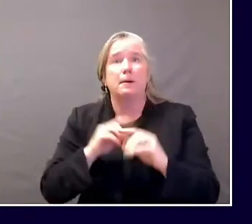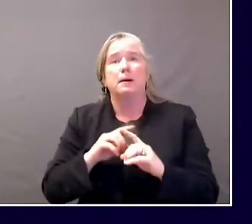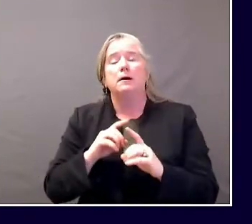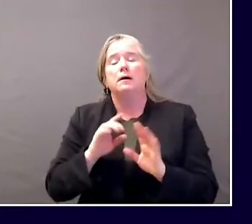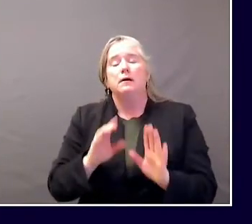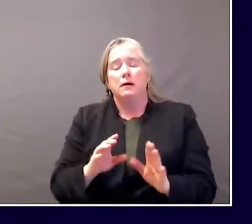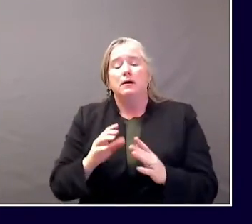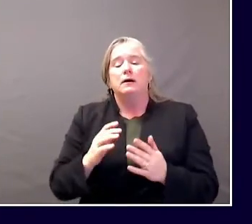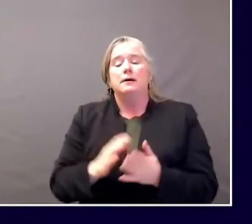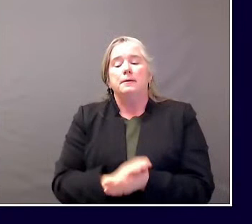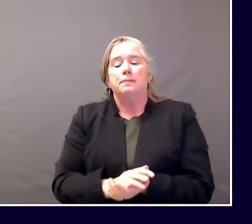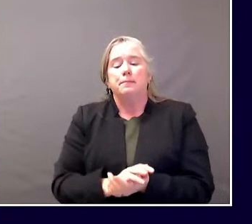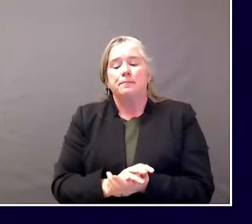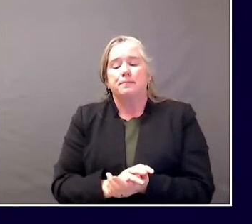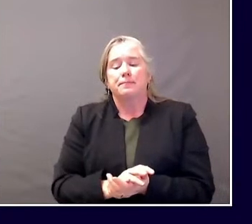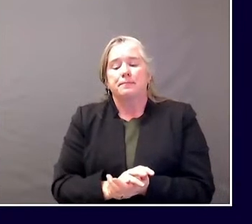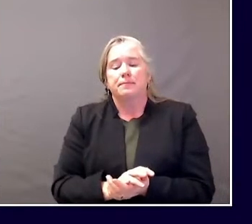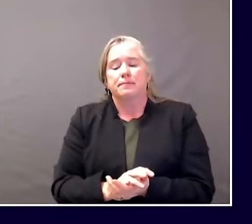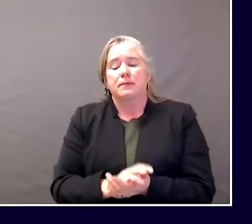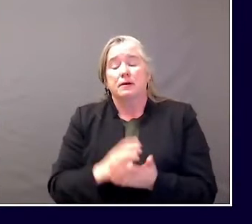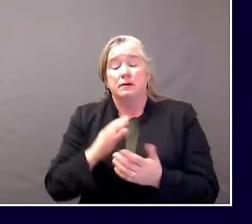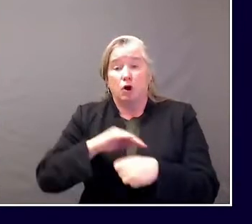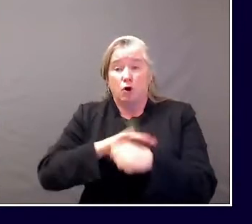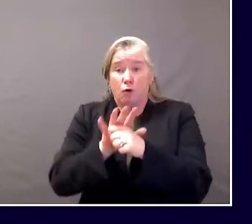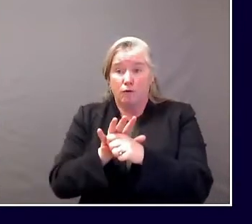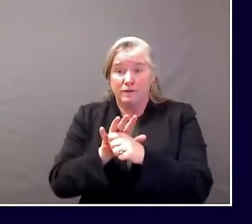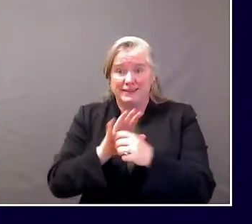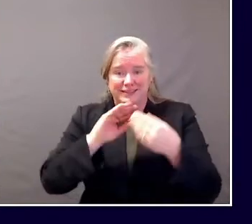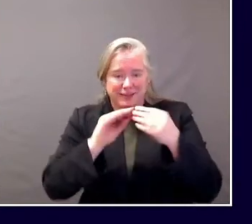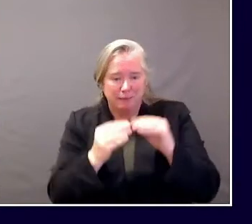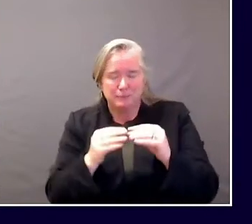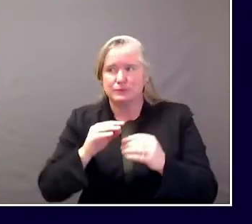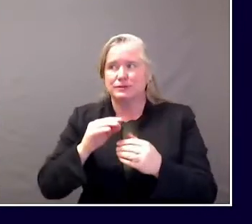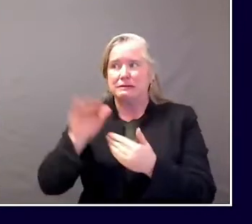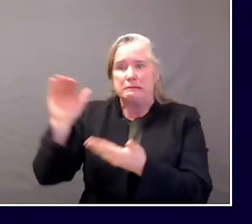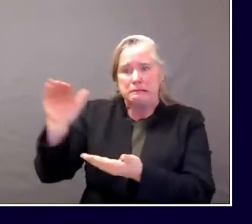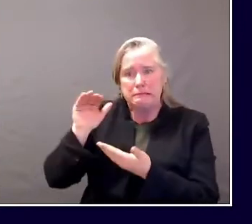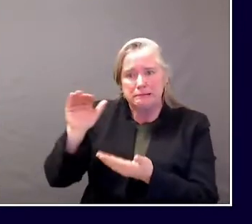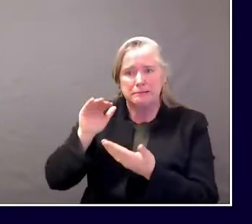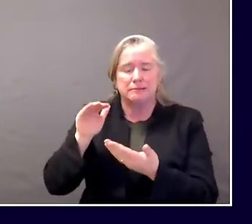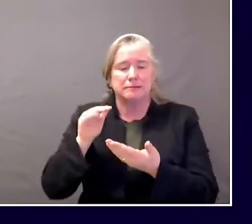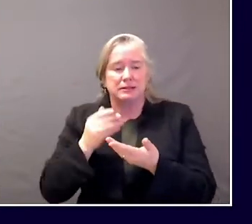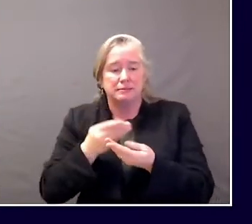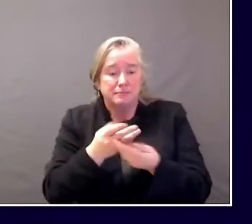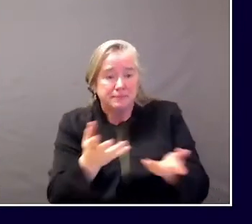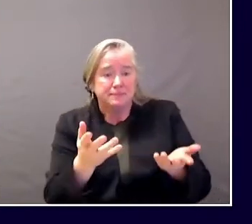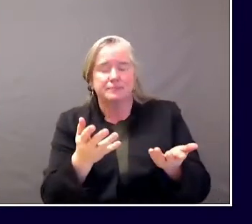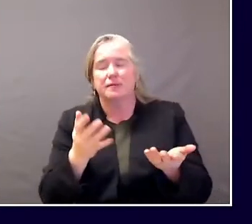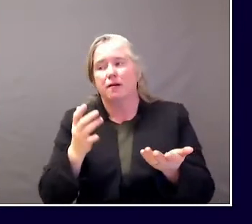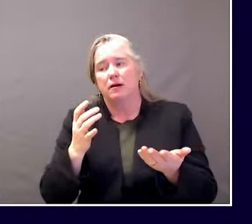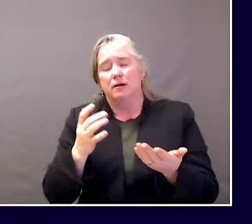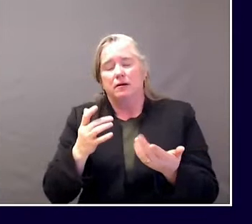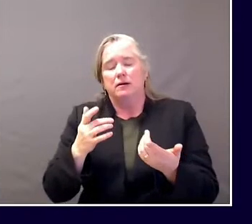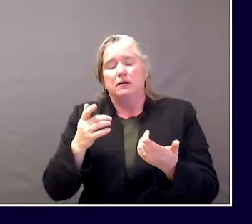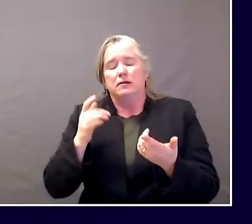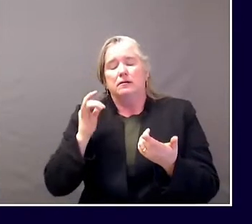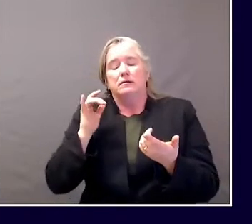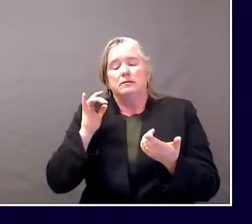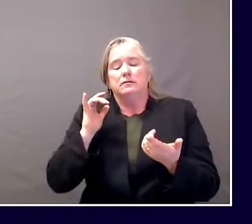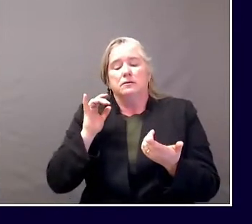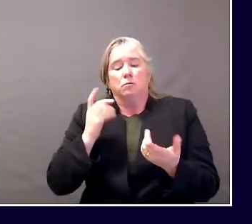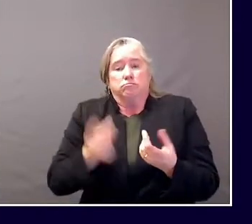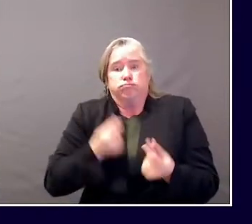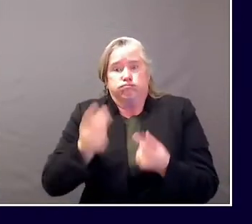respect to COVID, are moving targets. So the trends that we observe are what matters. And here, the trend